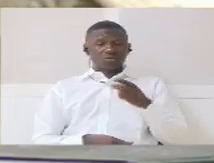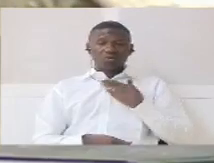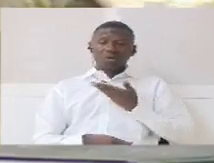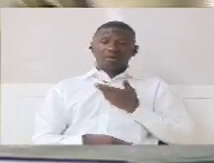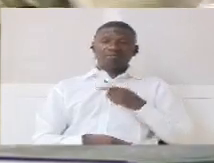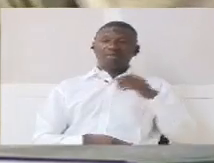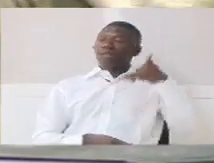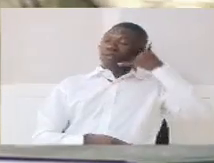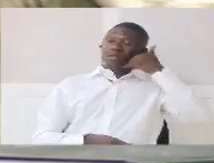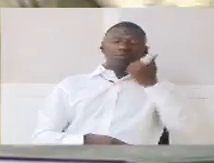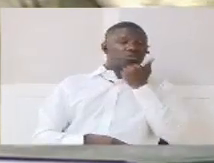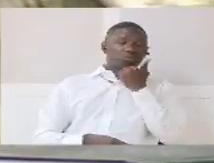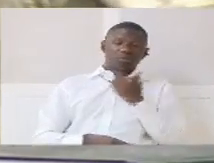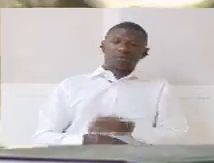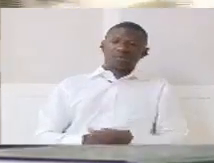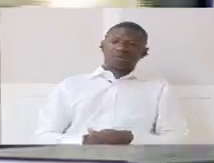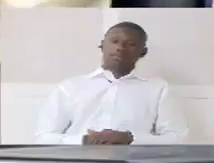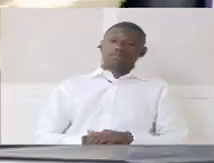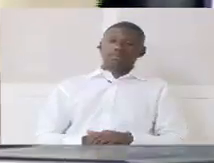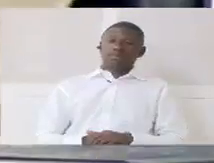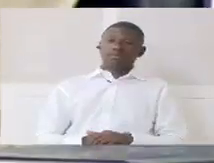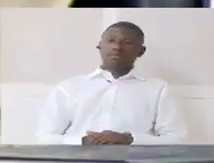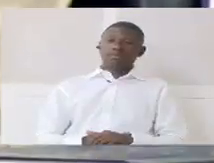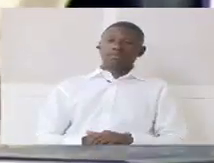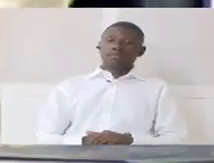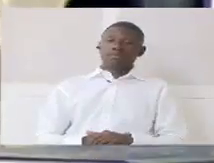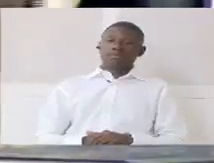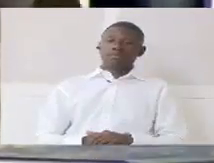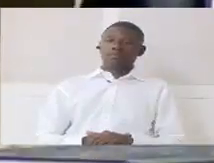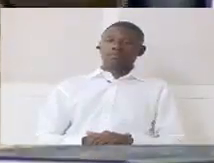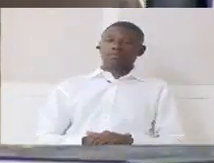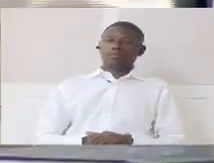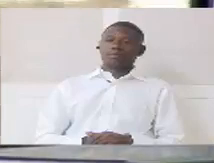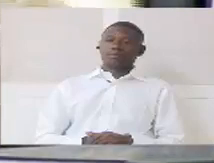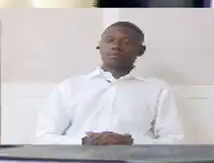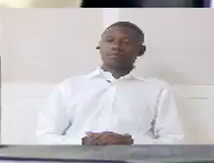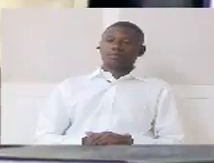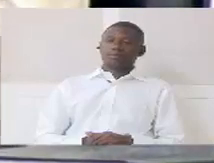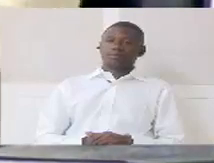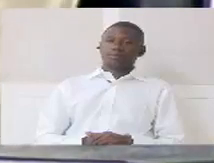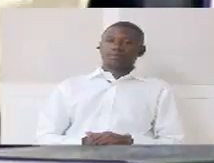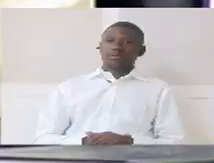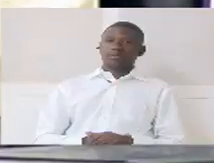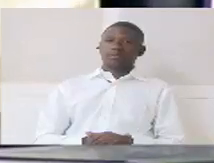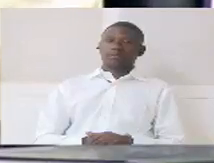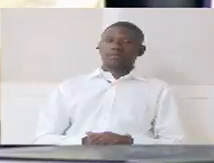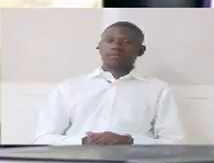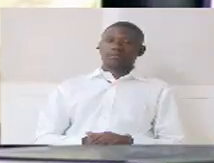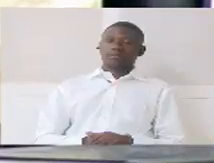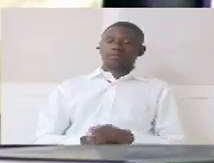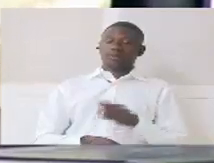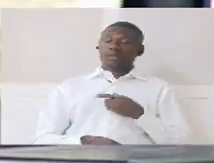wato ibende fam monitor kan so ngan keep le hani ala moda mun assist that wato ni na tan kata condom because she's aman kende anu